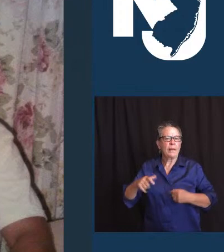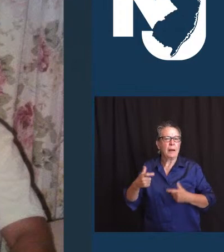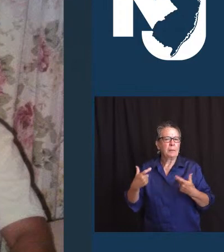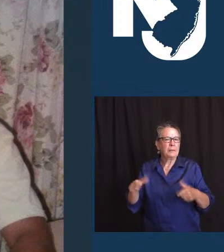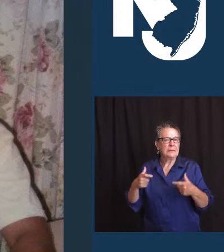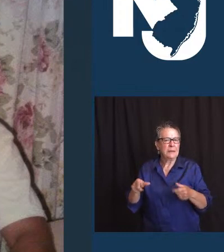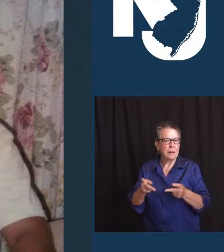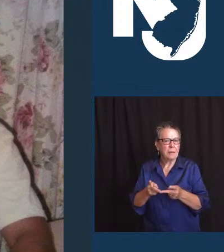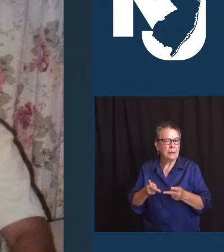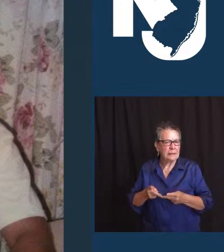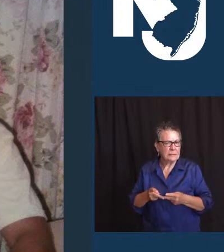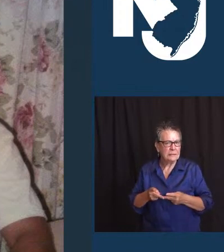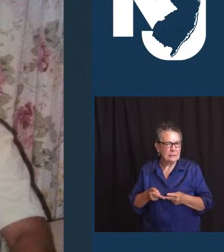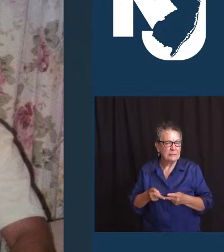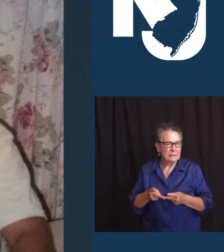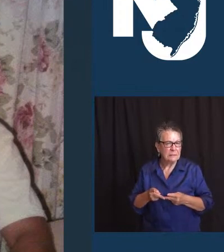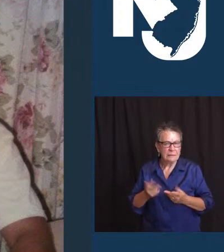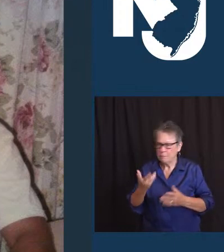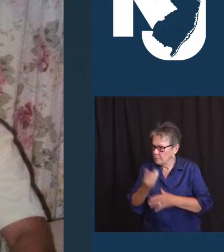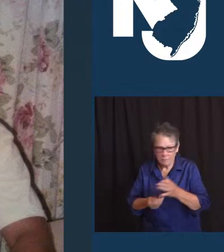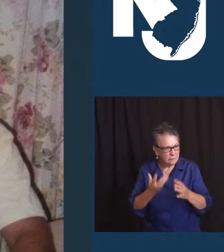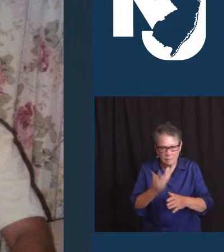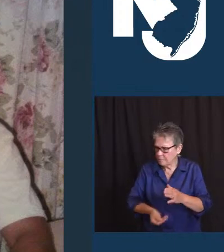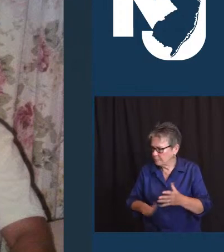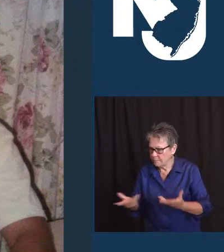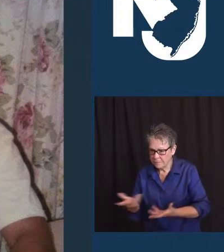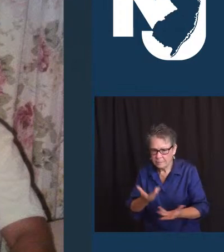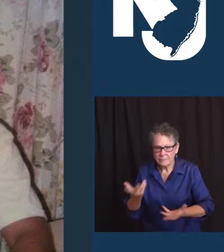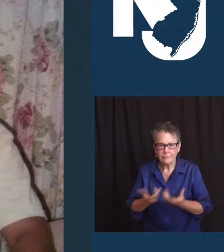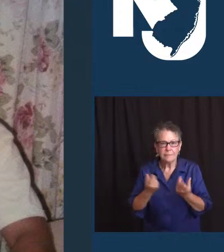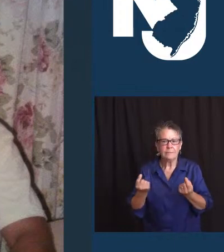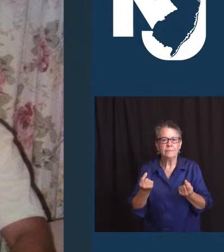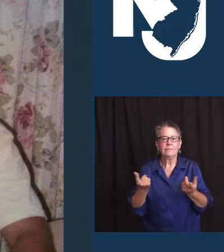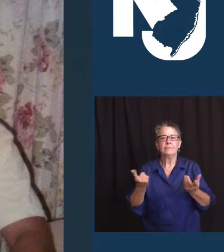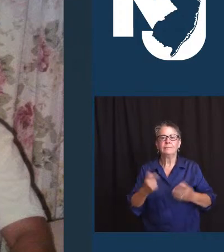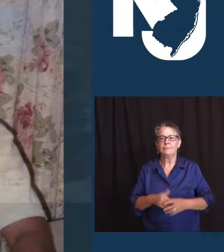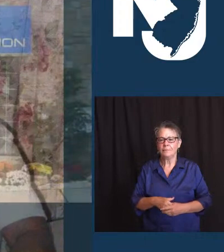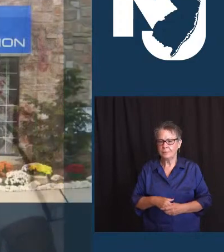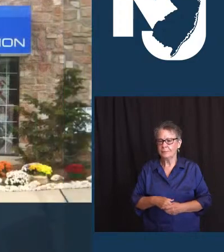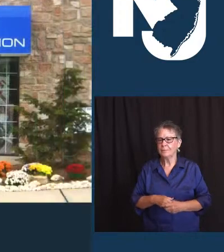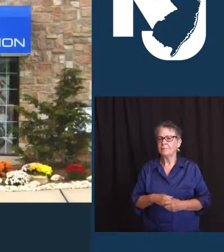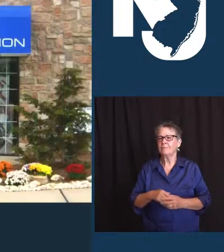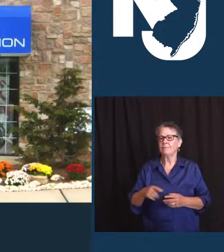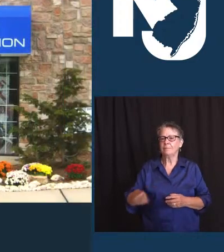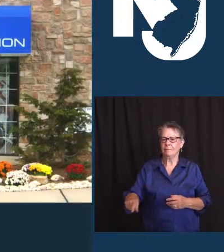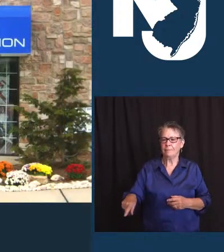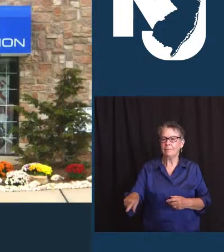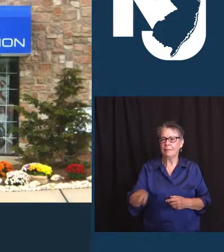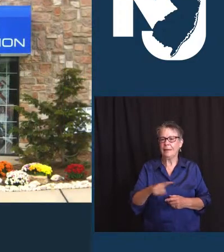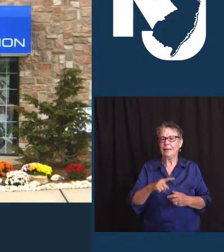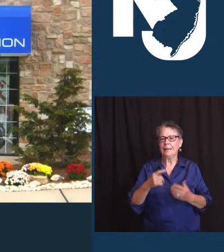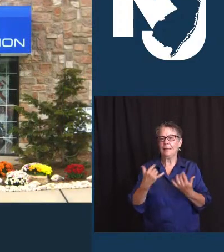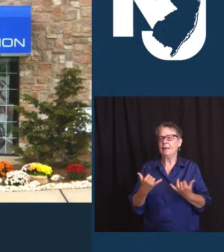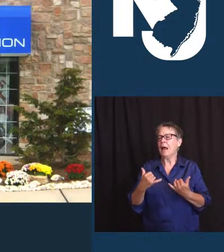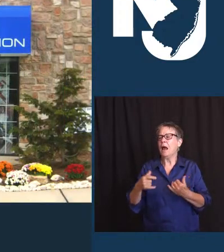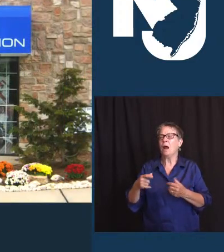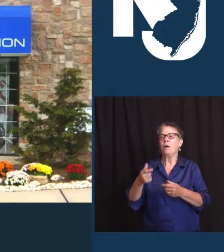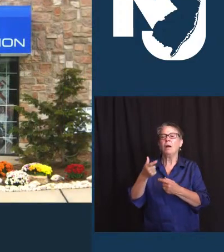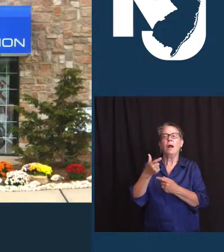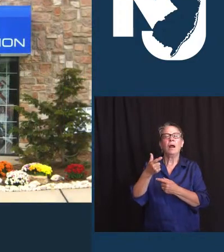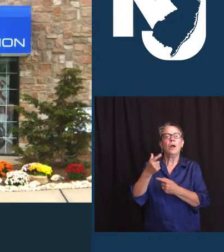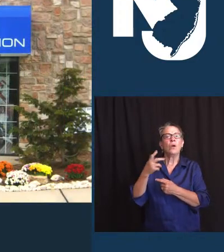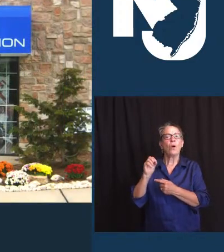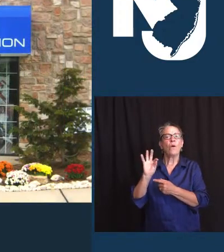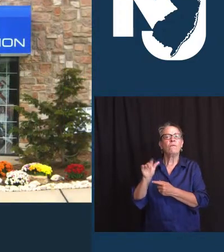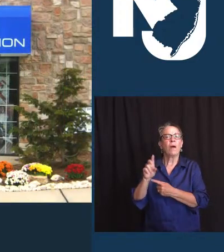help both Gus and Manny's families. God bless them all. And before I close, I want to acknowledge another one of the